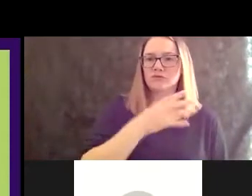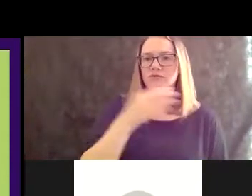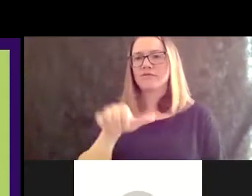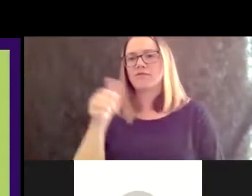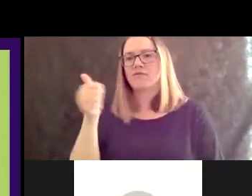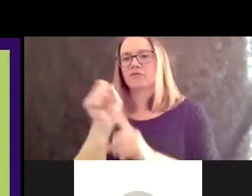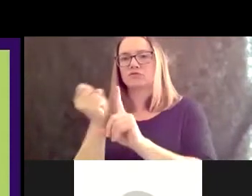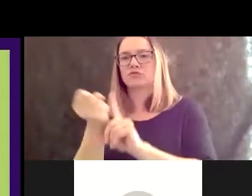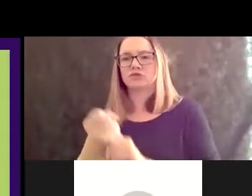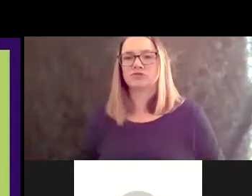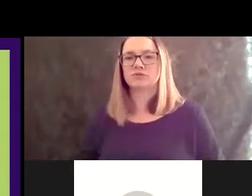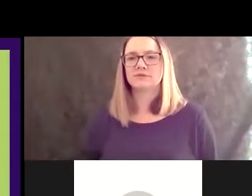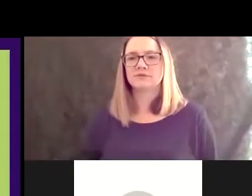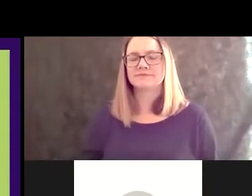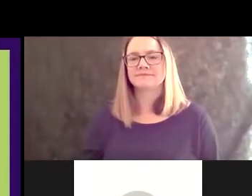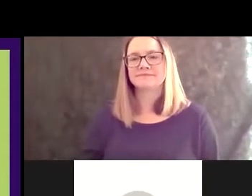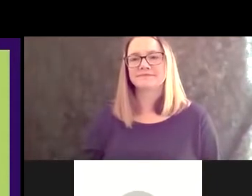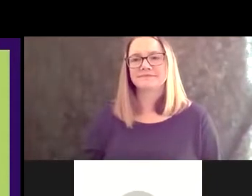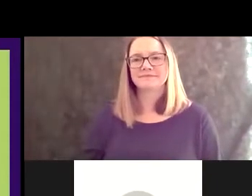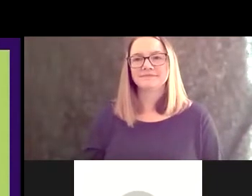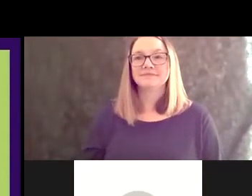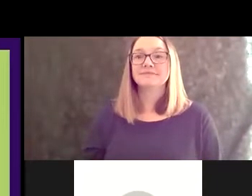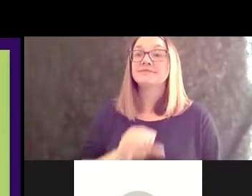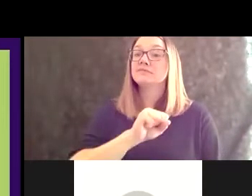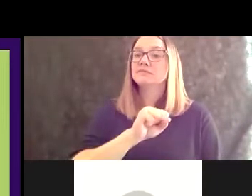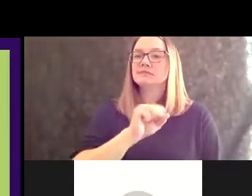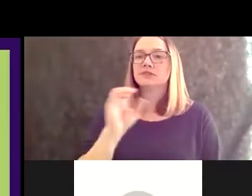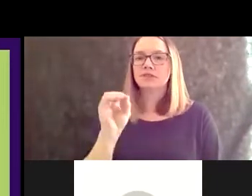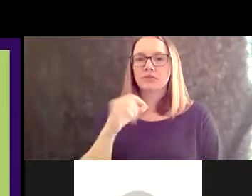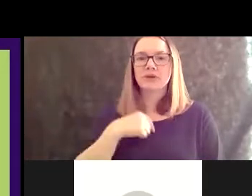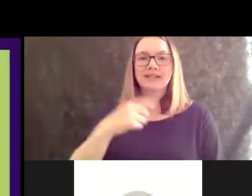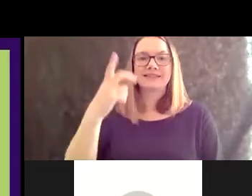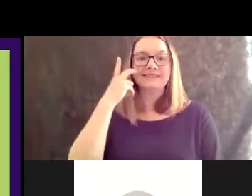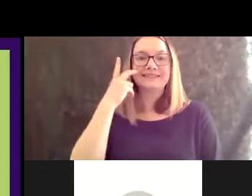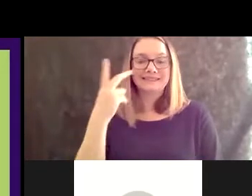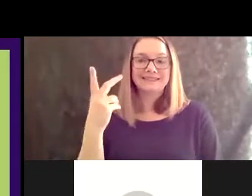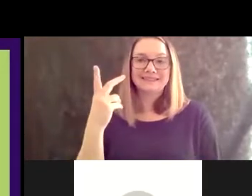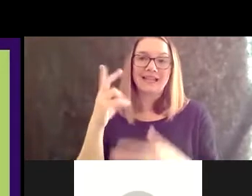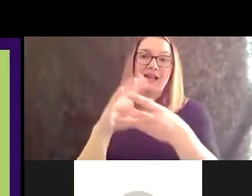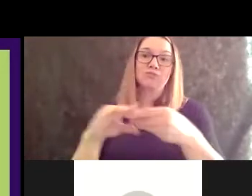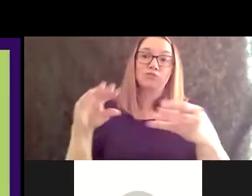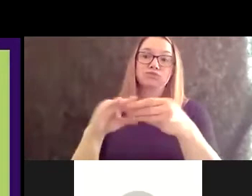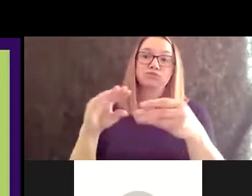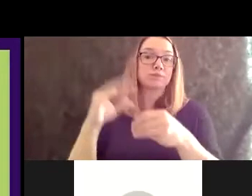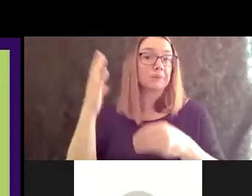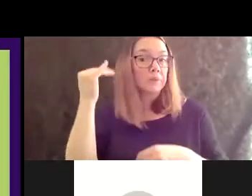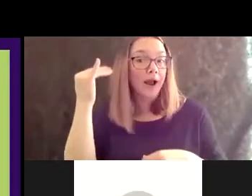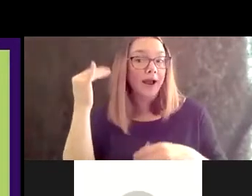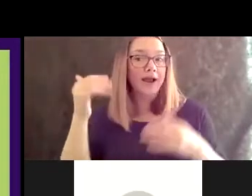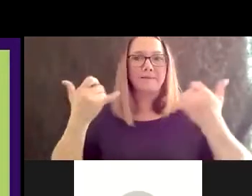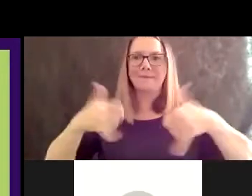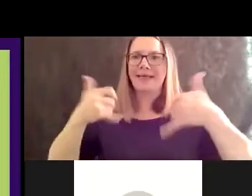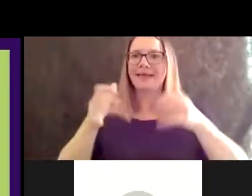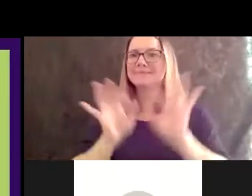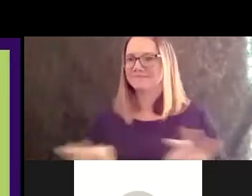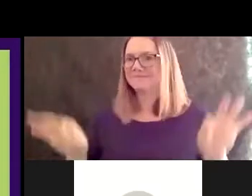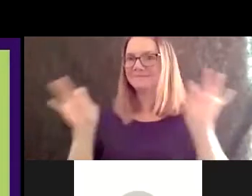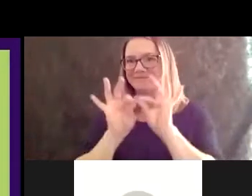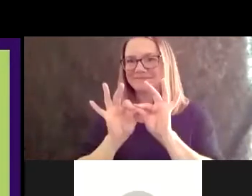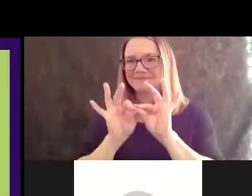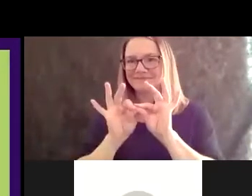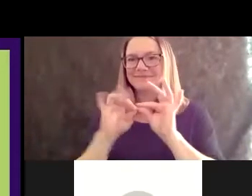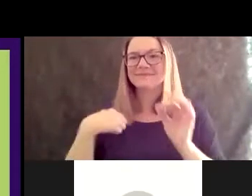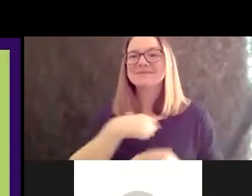situations. And so I say all this to say that play is very important for adults. As we get